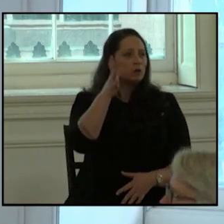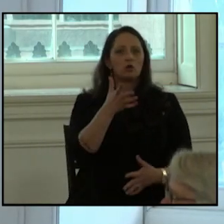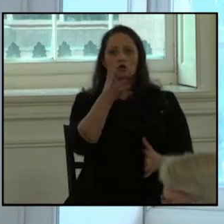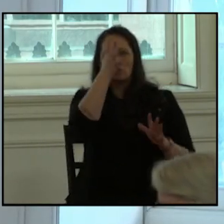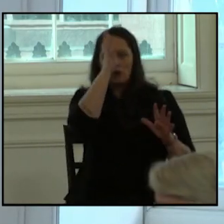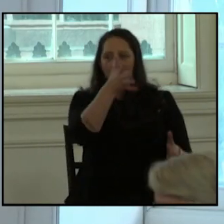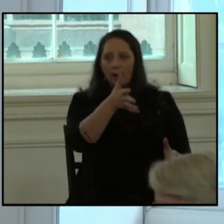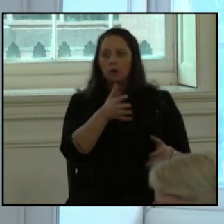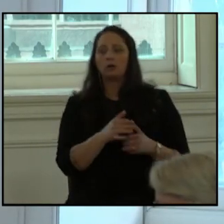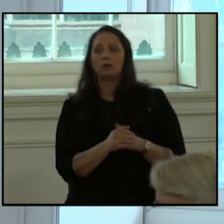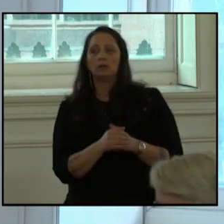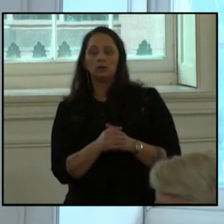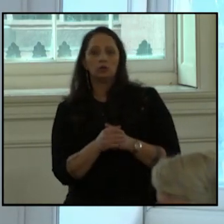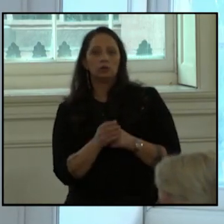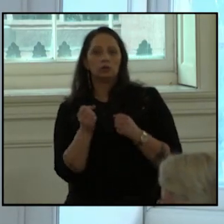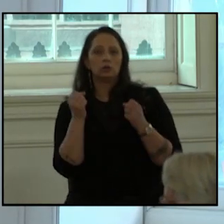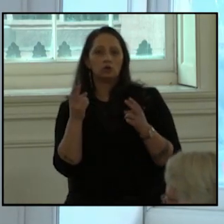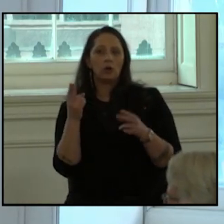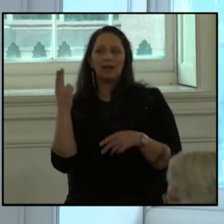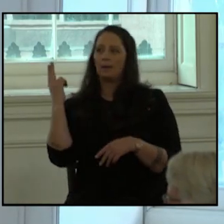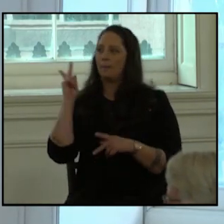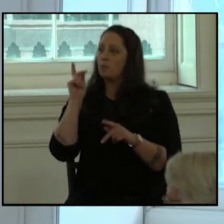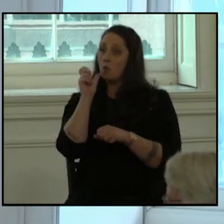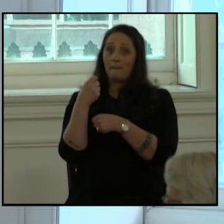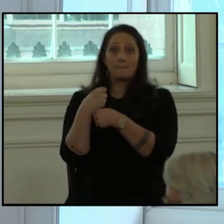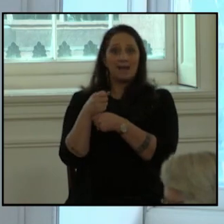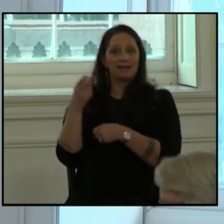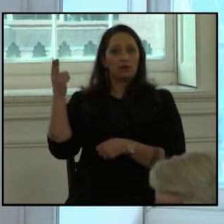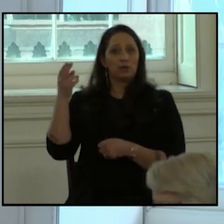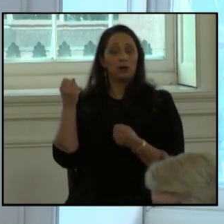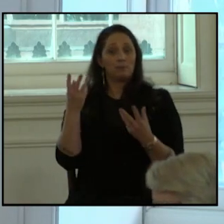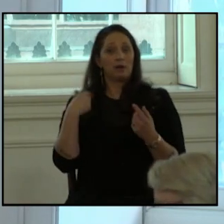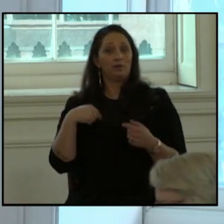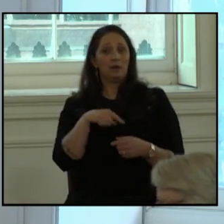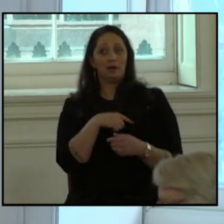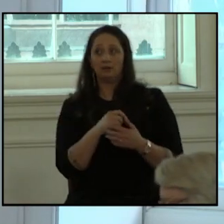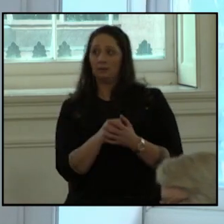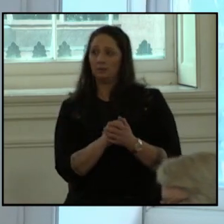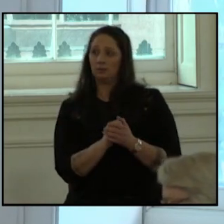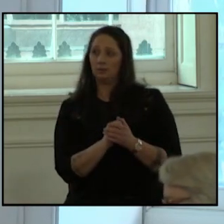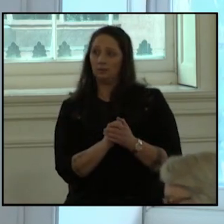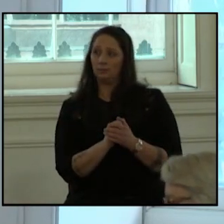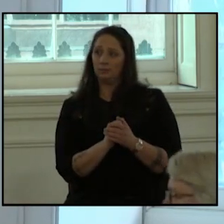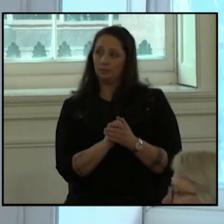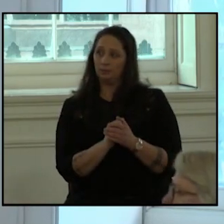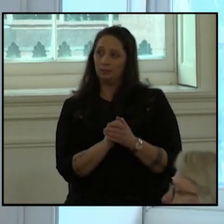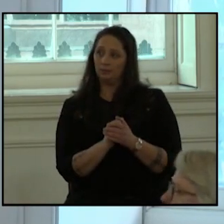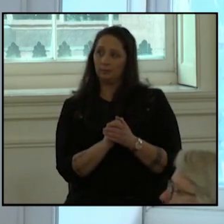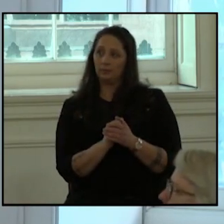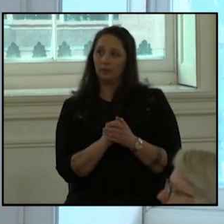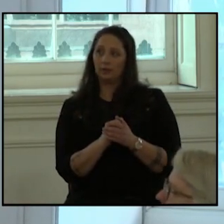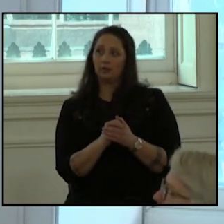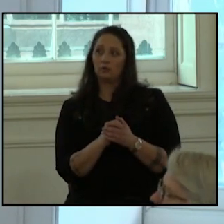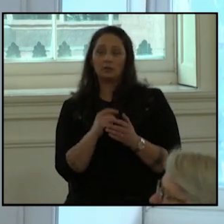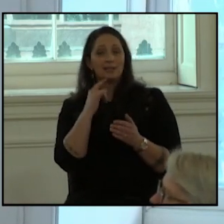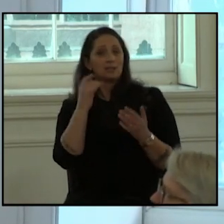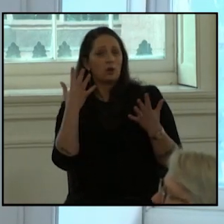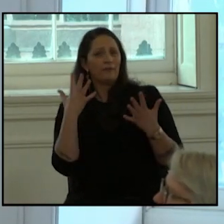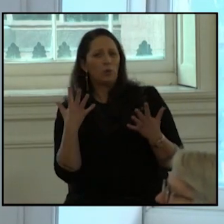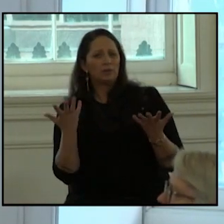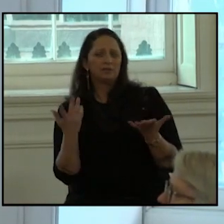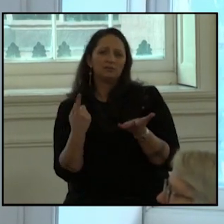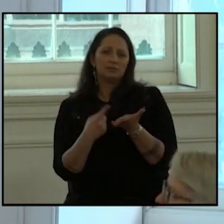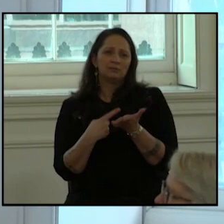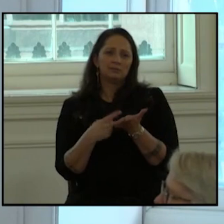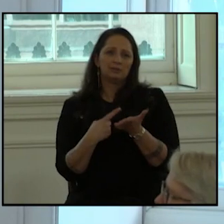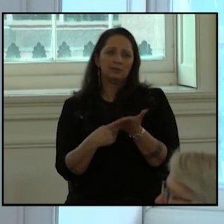grandparents, so many history makers. Many of us in this room are history makers. And it's unfortunate that